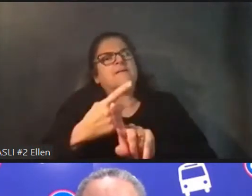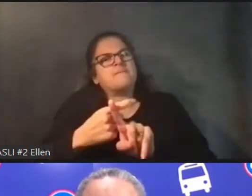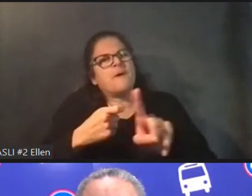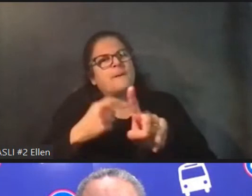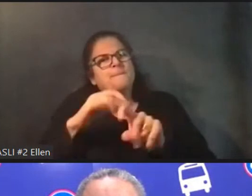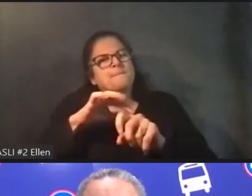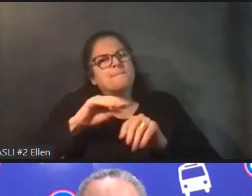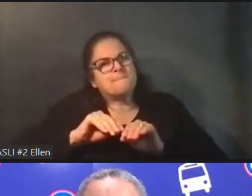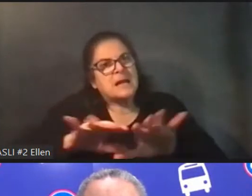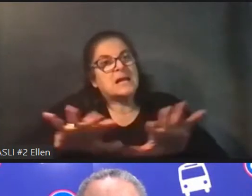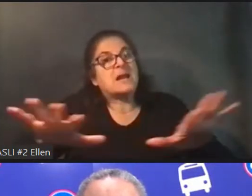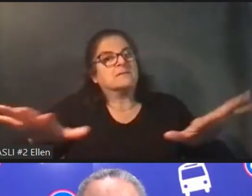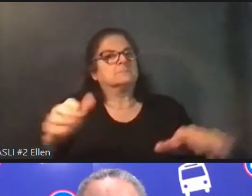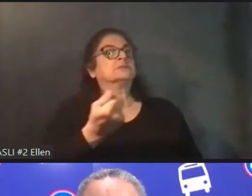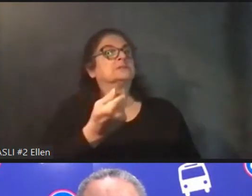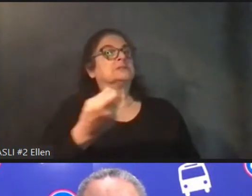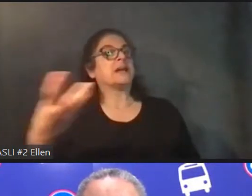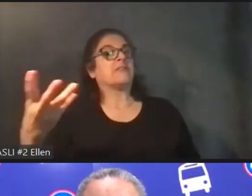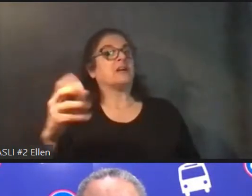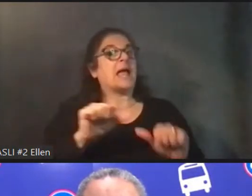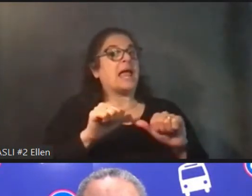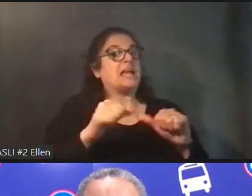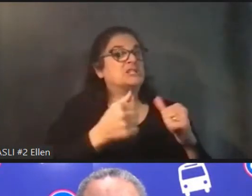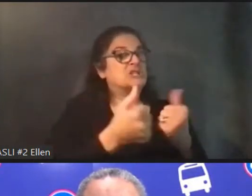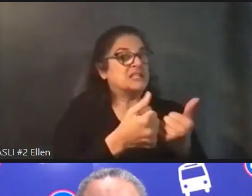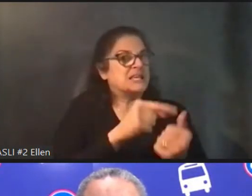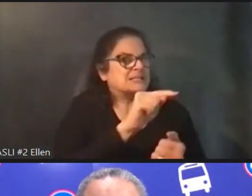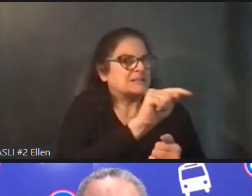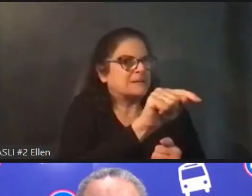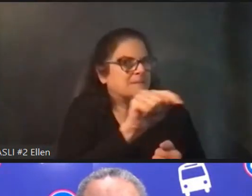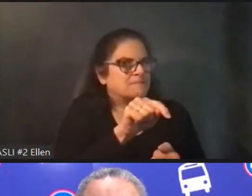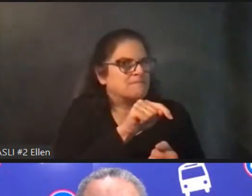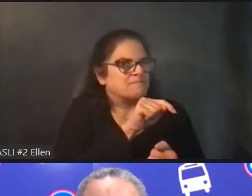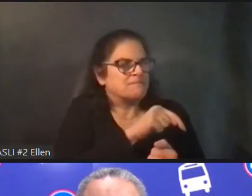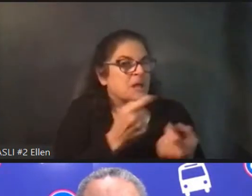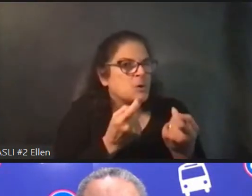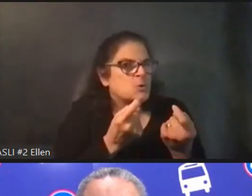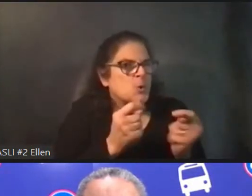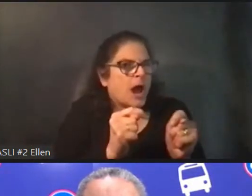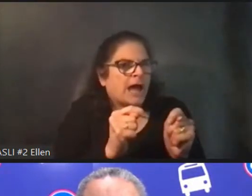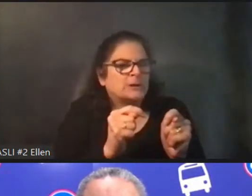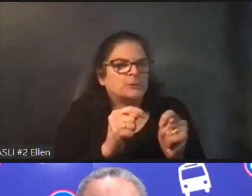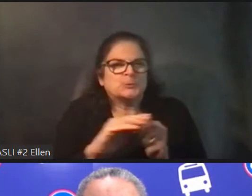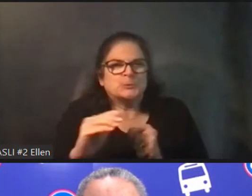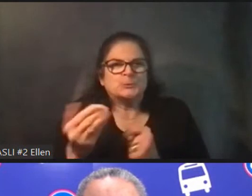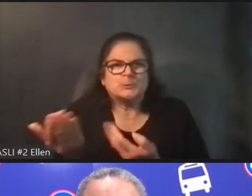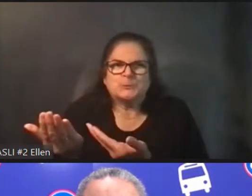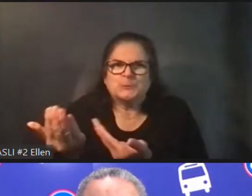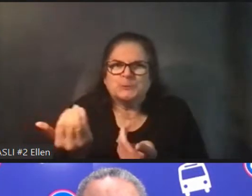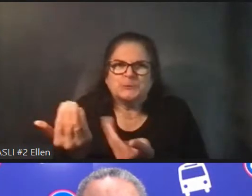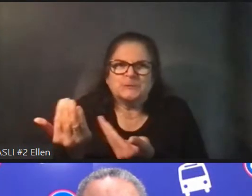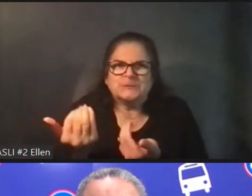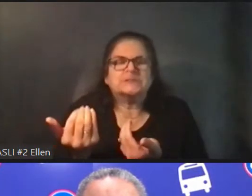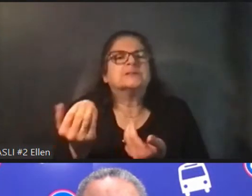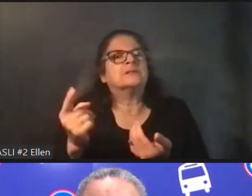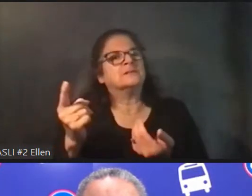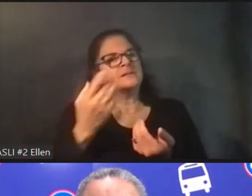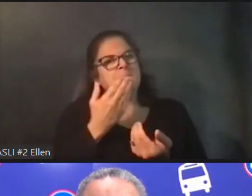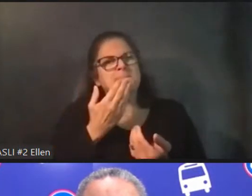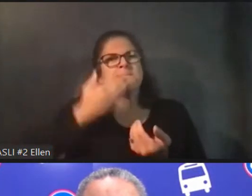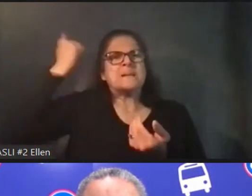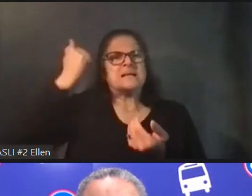transit agencies who would do whatever they could to have a leader of Dorval's